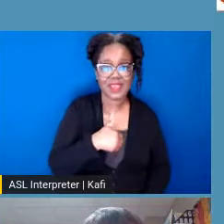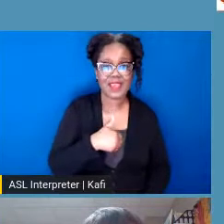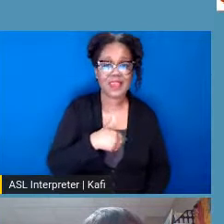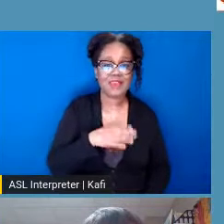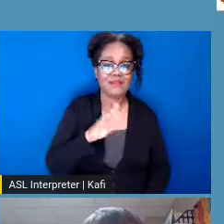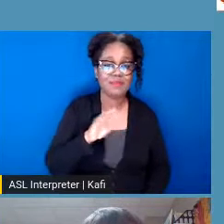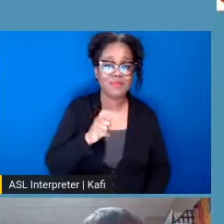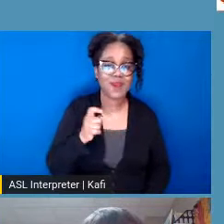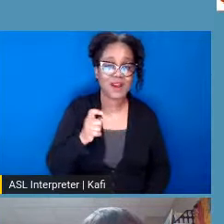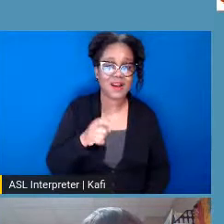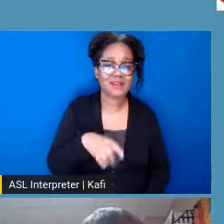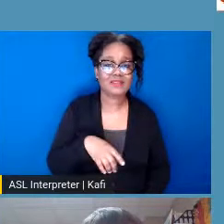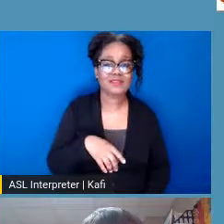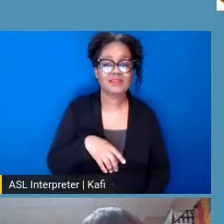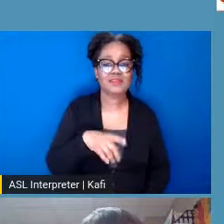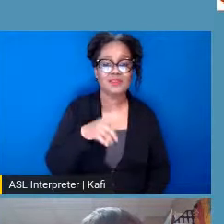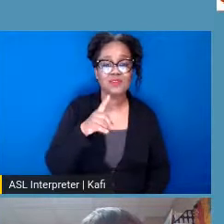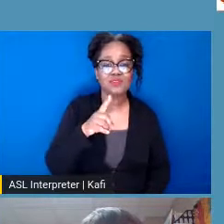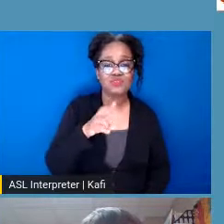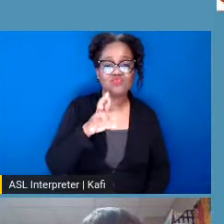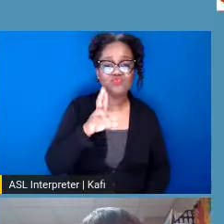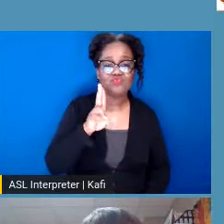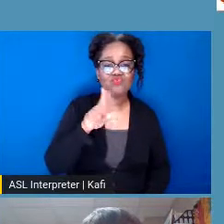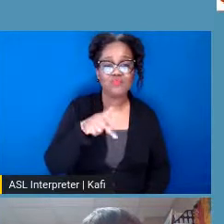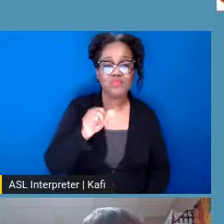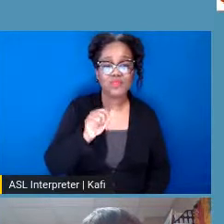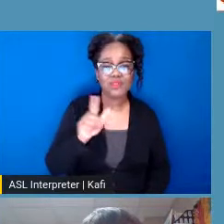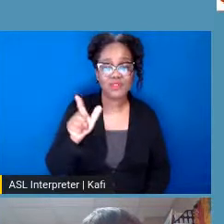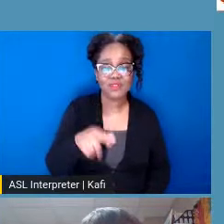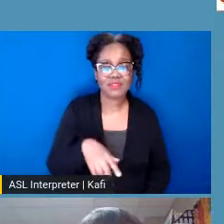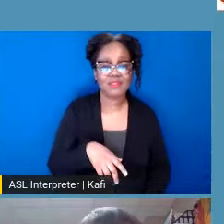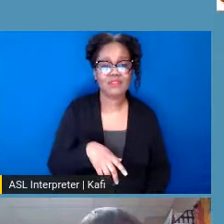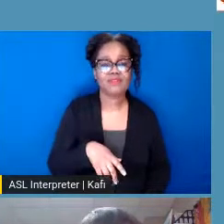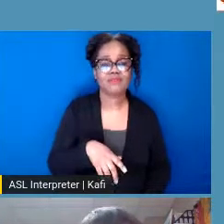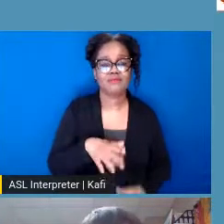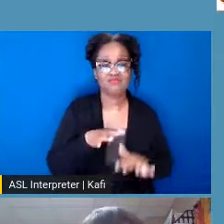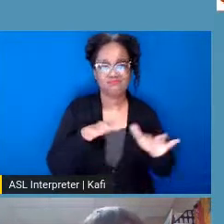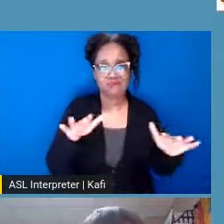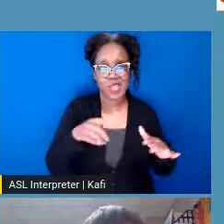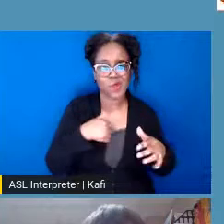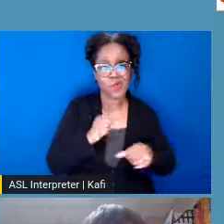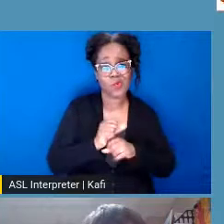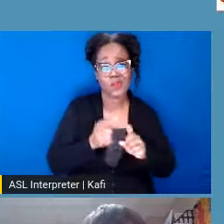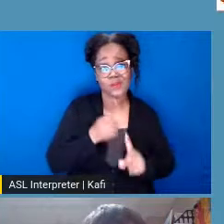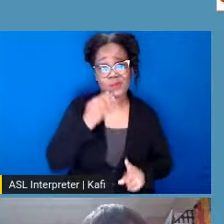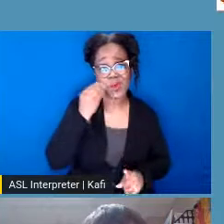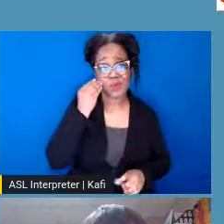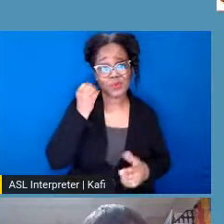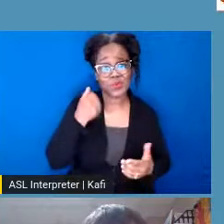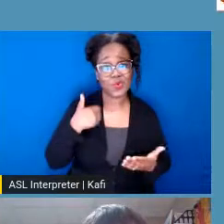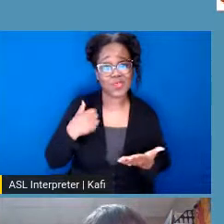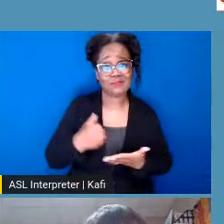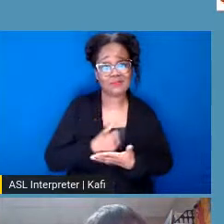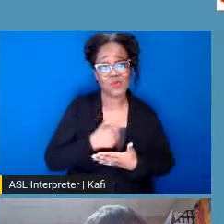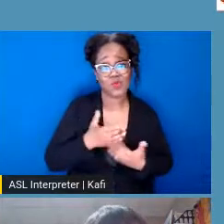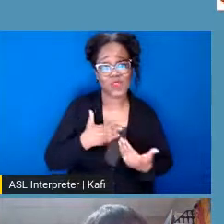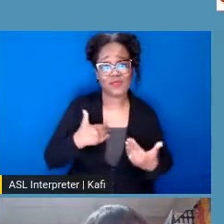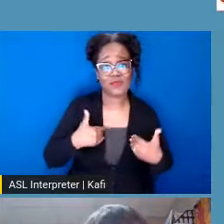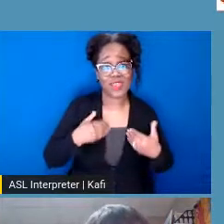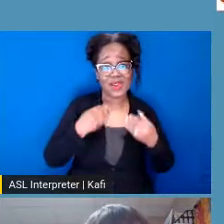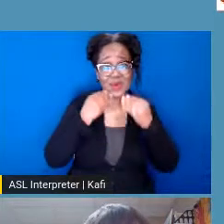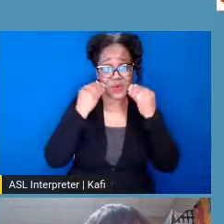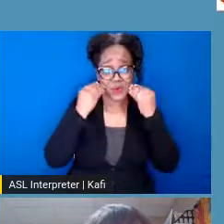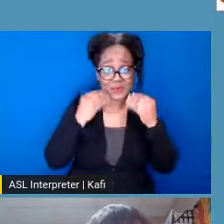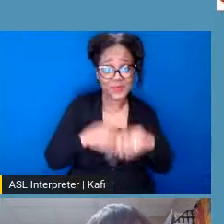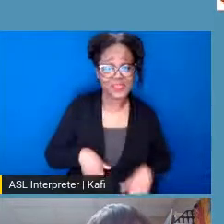what we had on hand, and we were working from home for most of that time. So. Yeah, and Taylor made that schedule sound very complex.